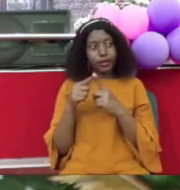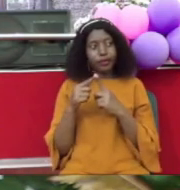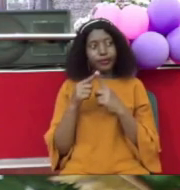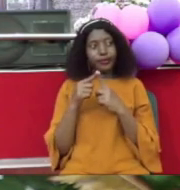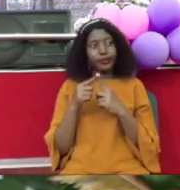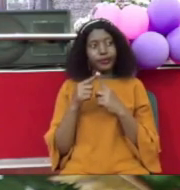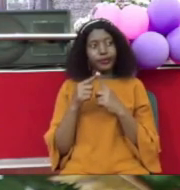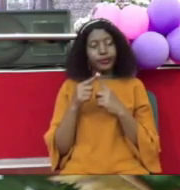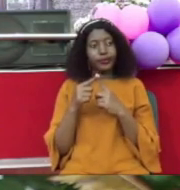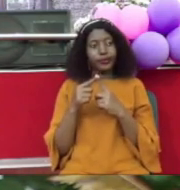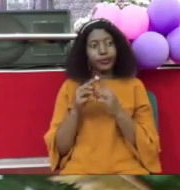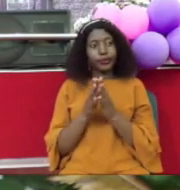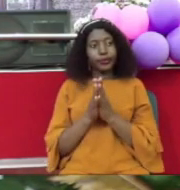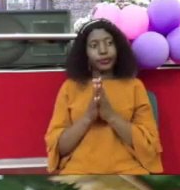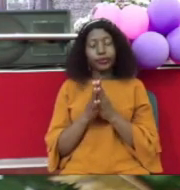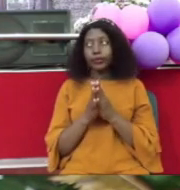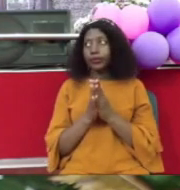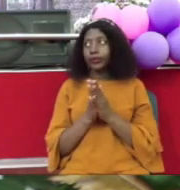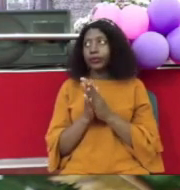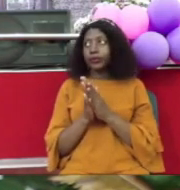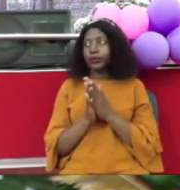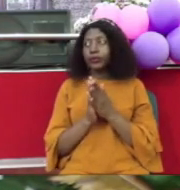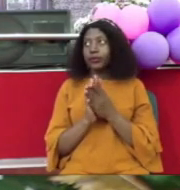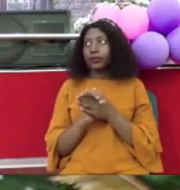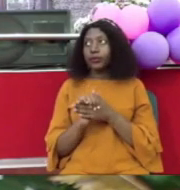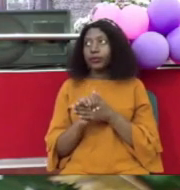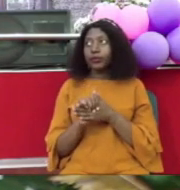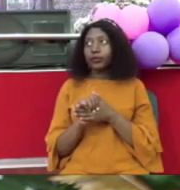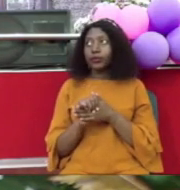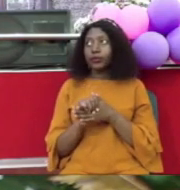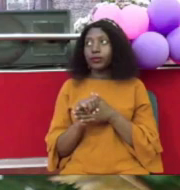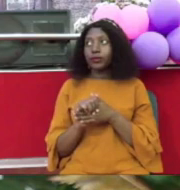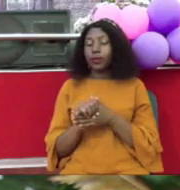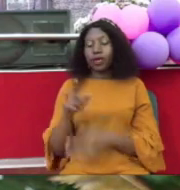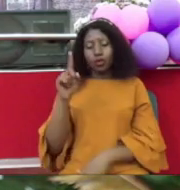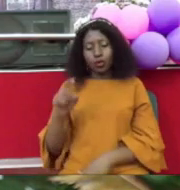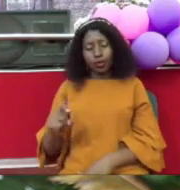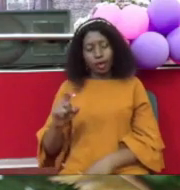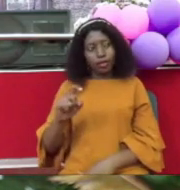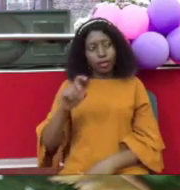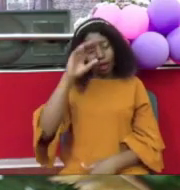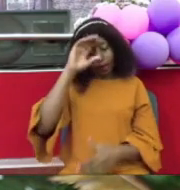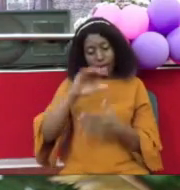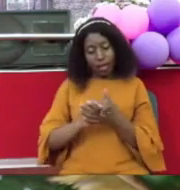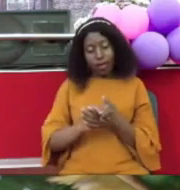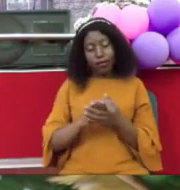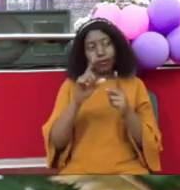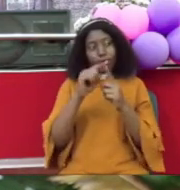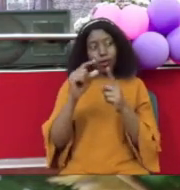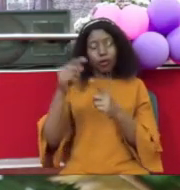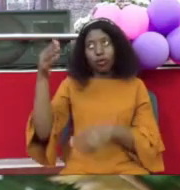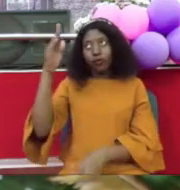unapitia unapoangazia malengo yako. And so you just believe the word of God. Kwa hivyo unaamini tu neno la